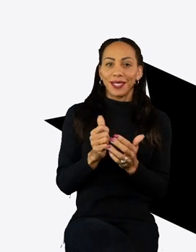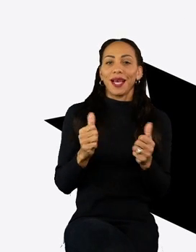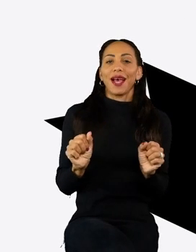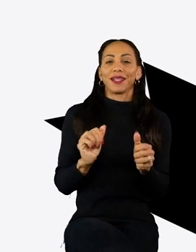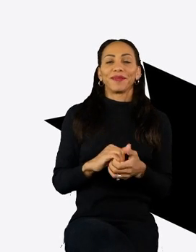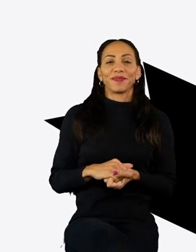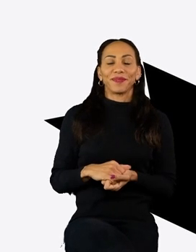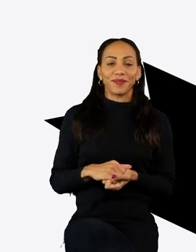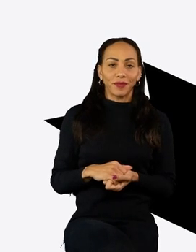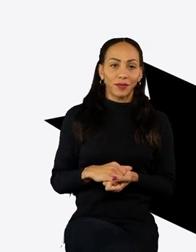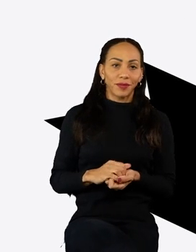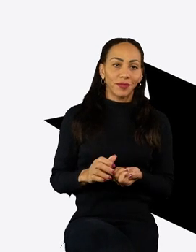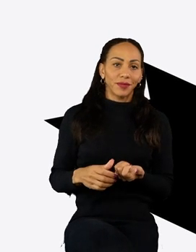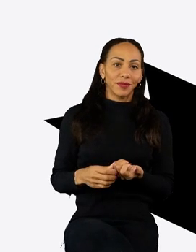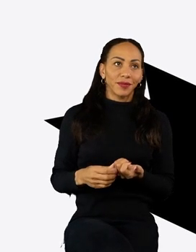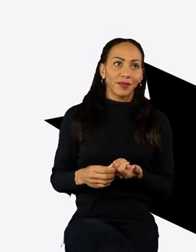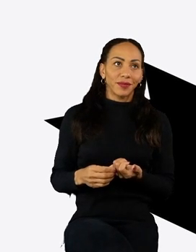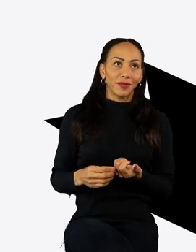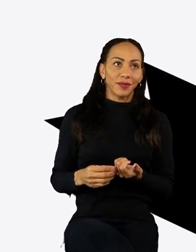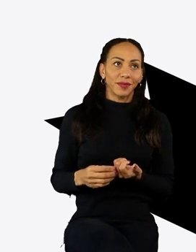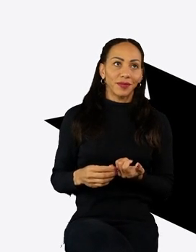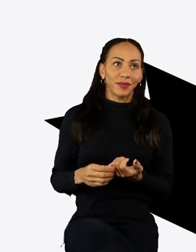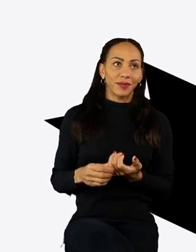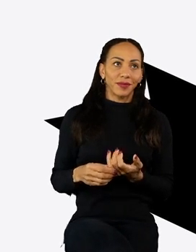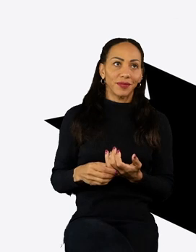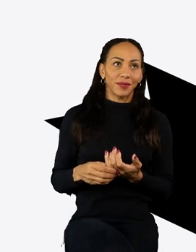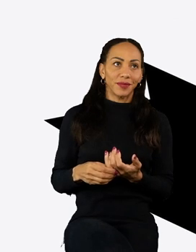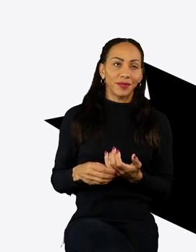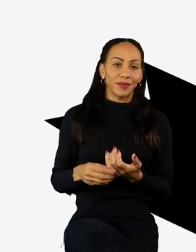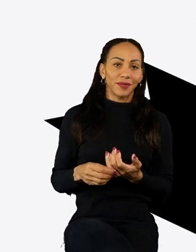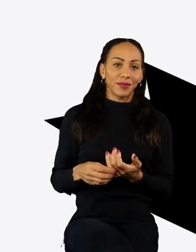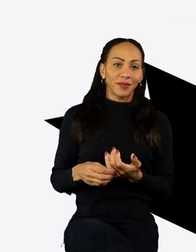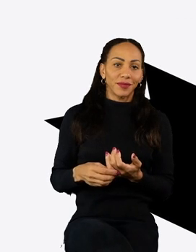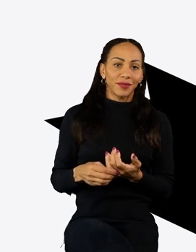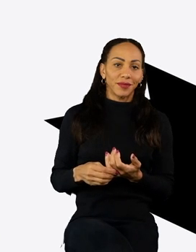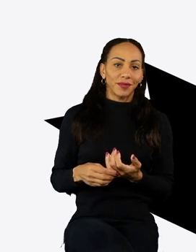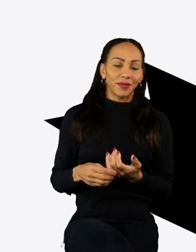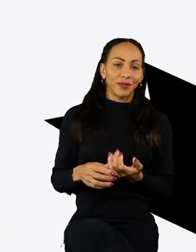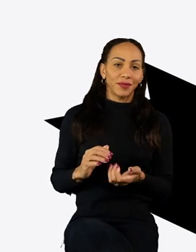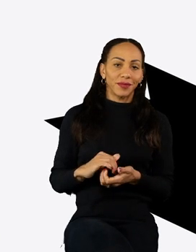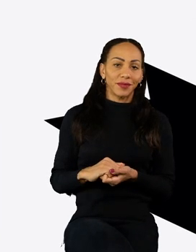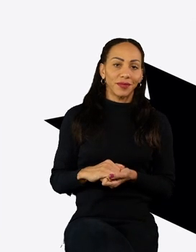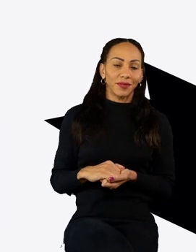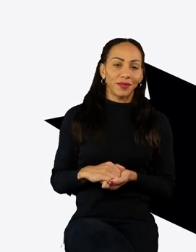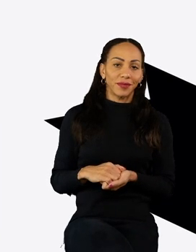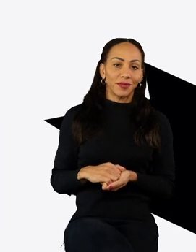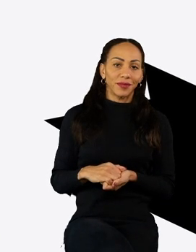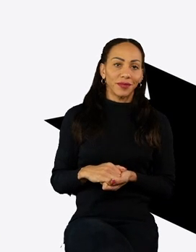Let me find out where it is. Ah, that's always useful. Okay, where is it?